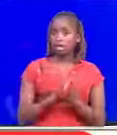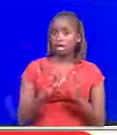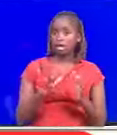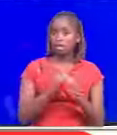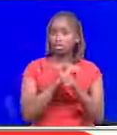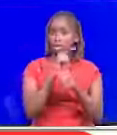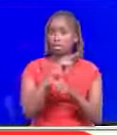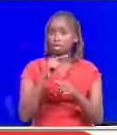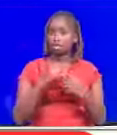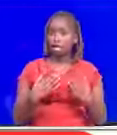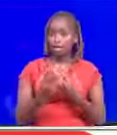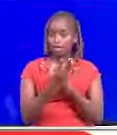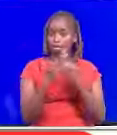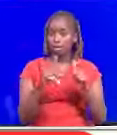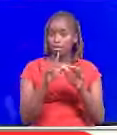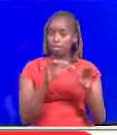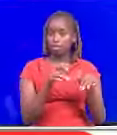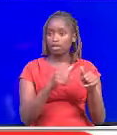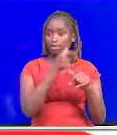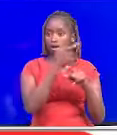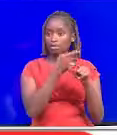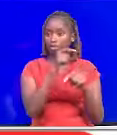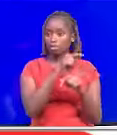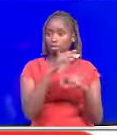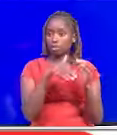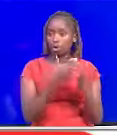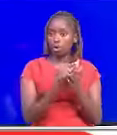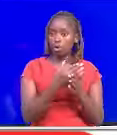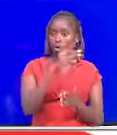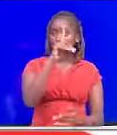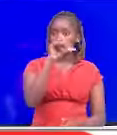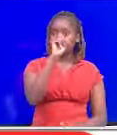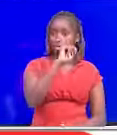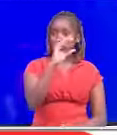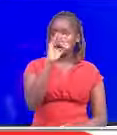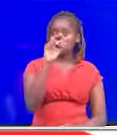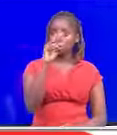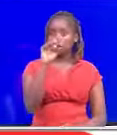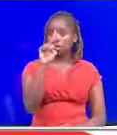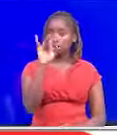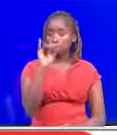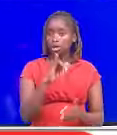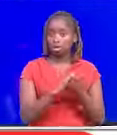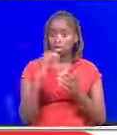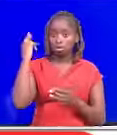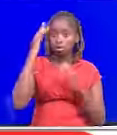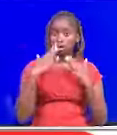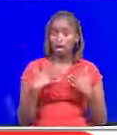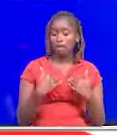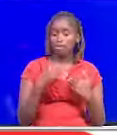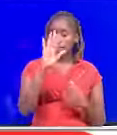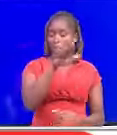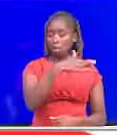journalistic freedom and abstain from discrimination. This is in response to parliamentary restrictions prohibiting some